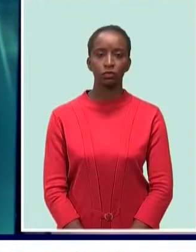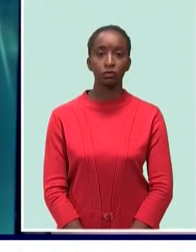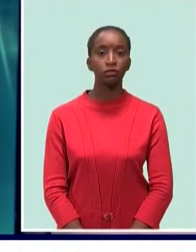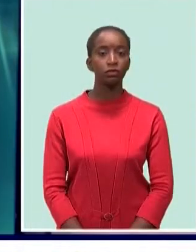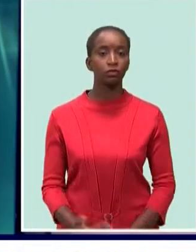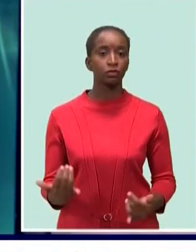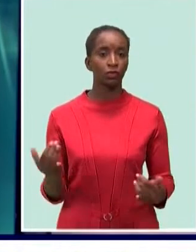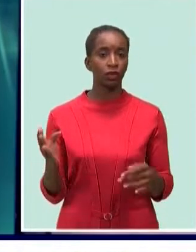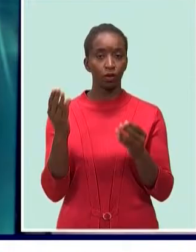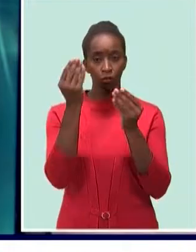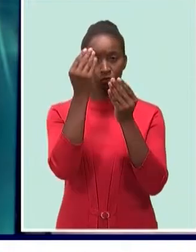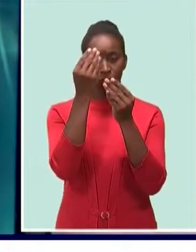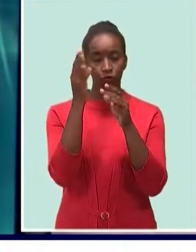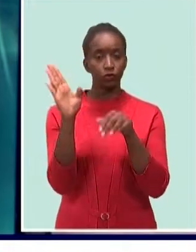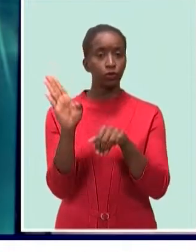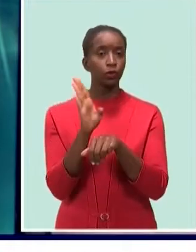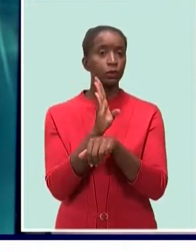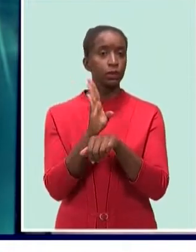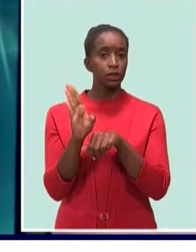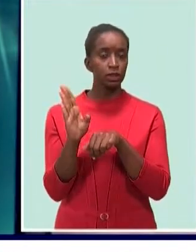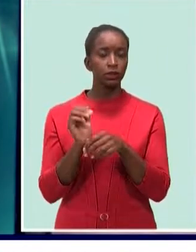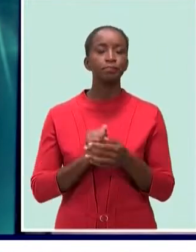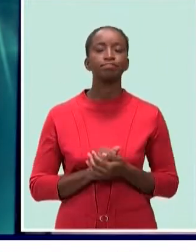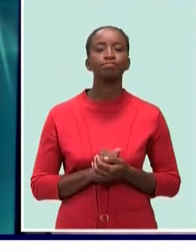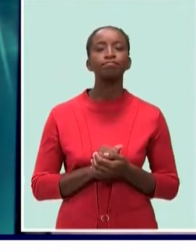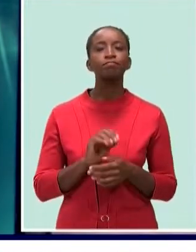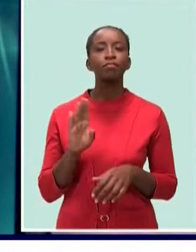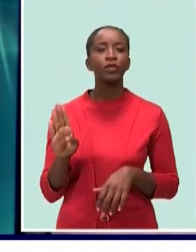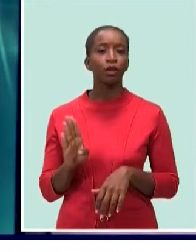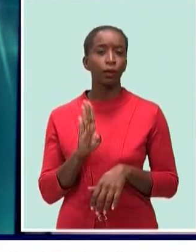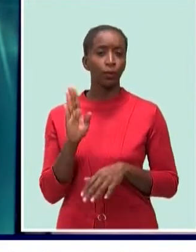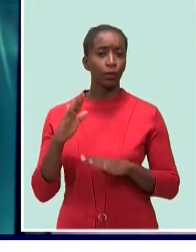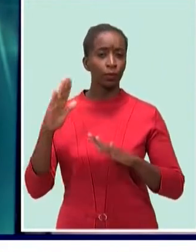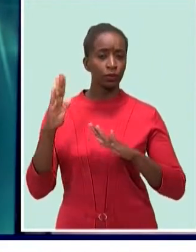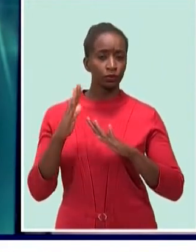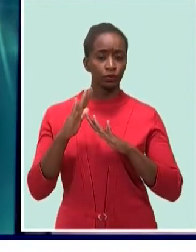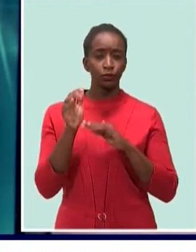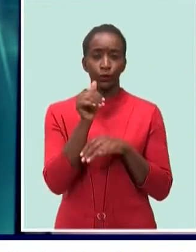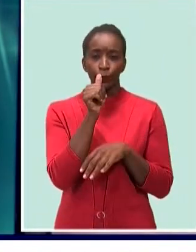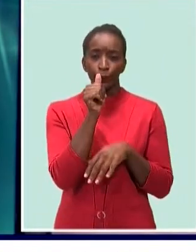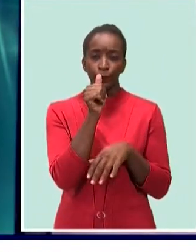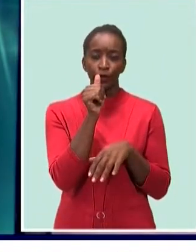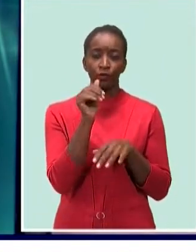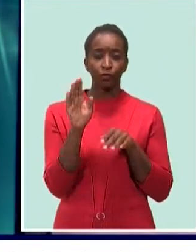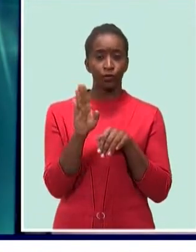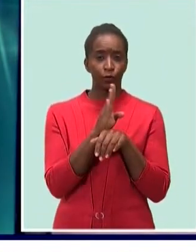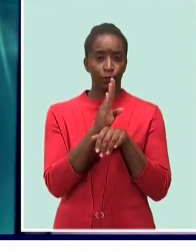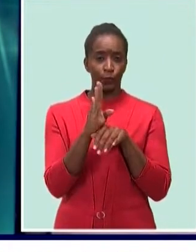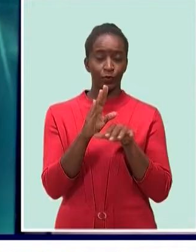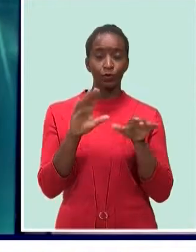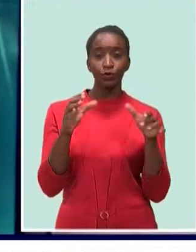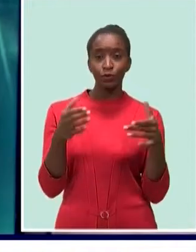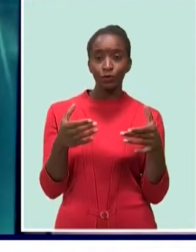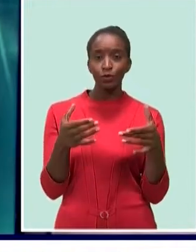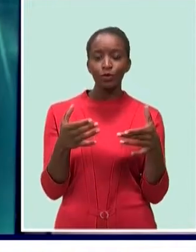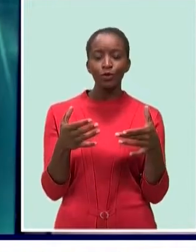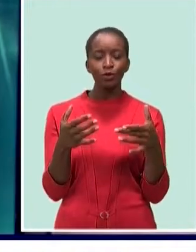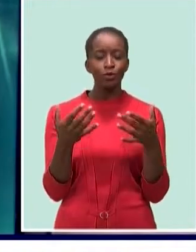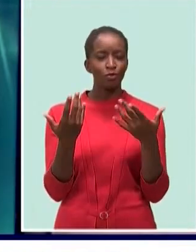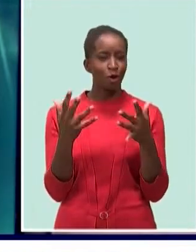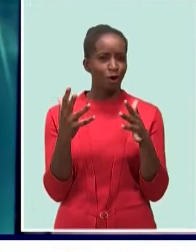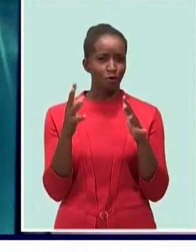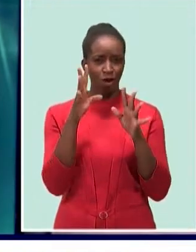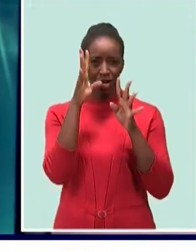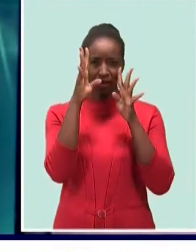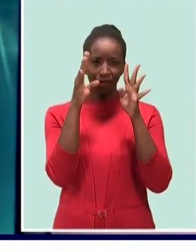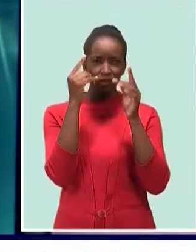And we're back now with business, and Barbados' leading private sector agency already has a wish list compiled for tomorrow's budget. Head